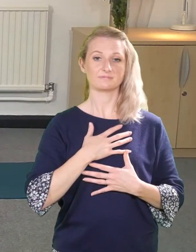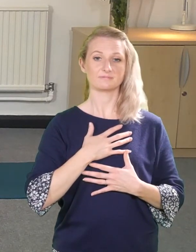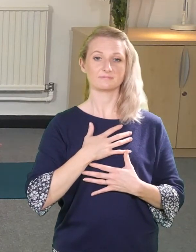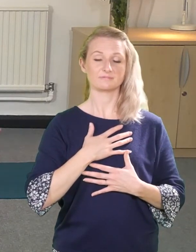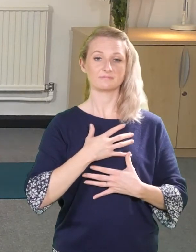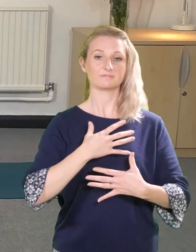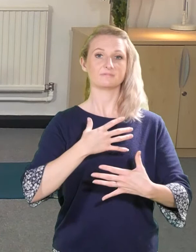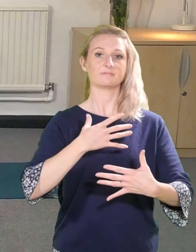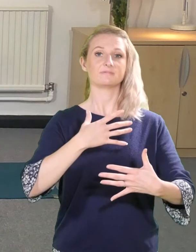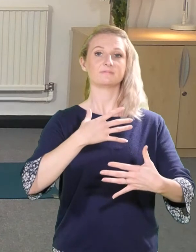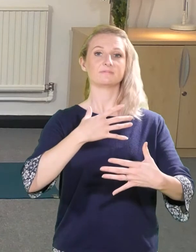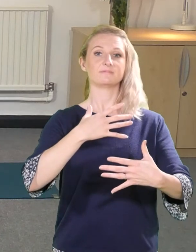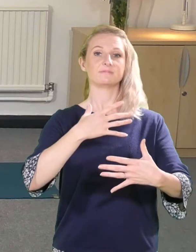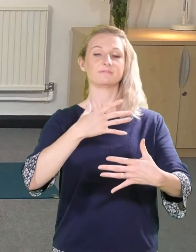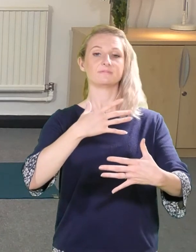Inhale.